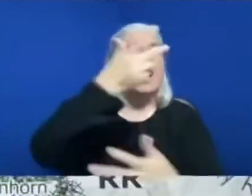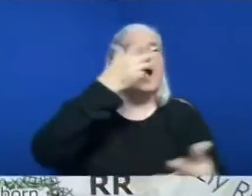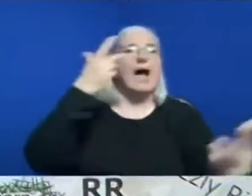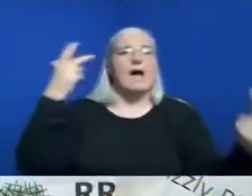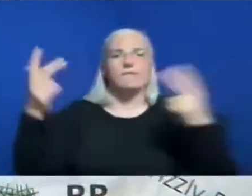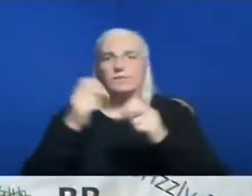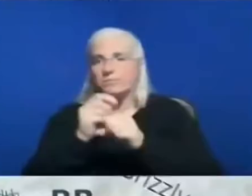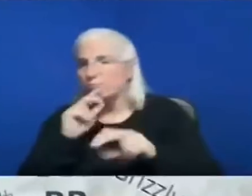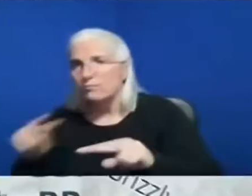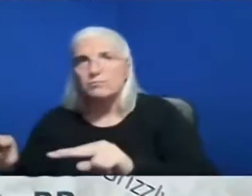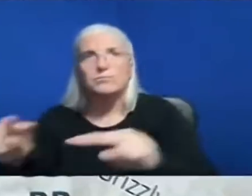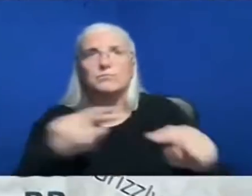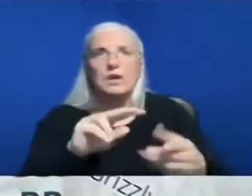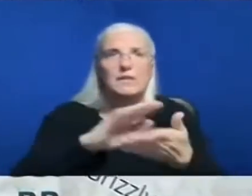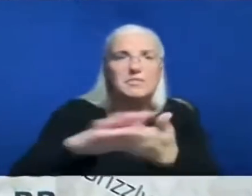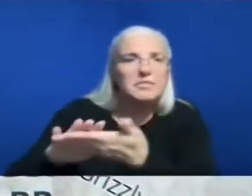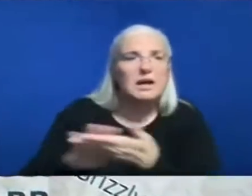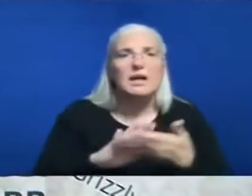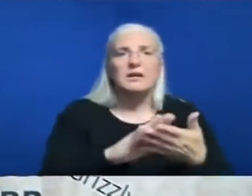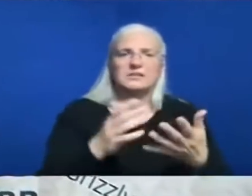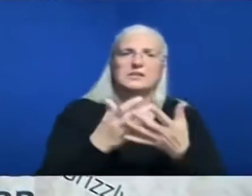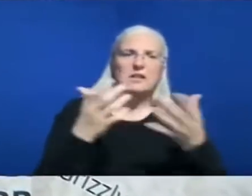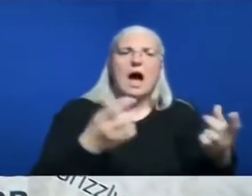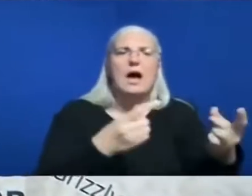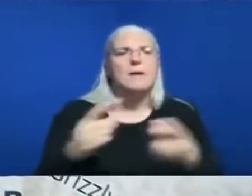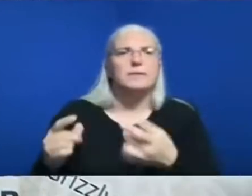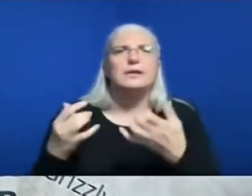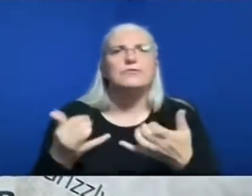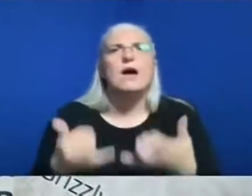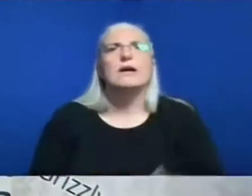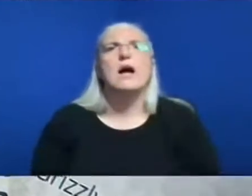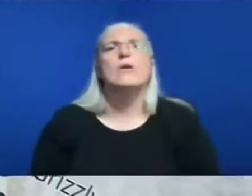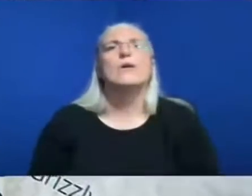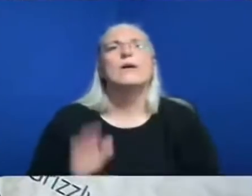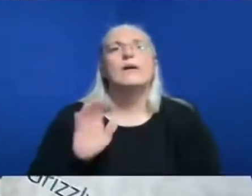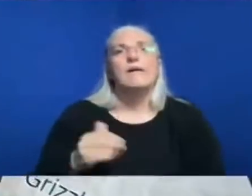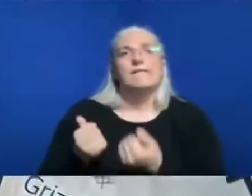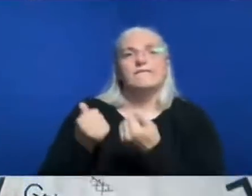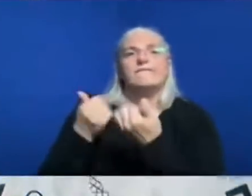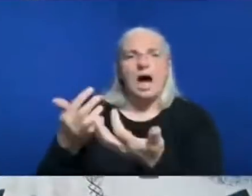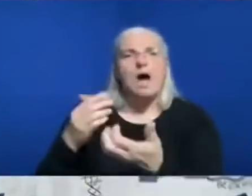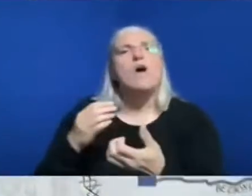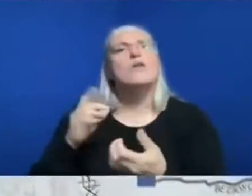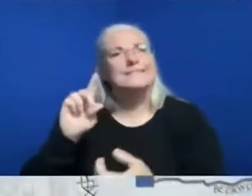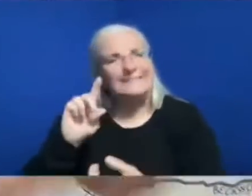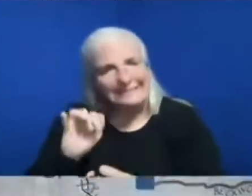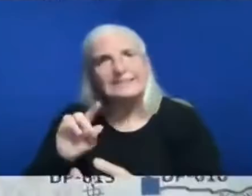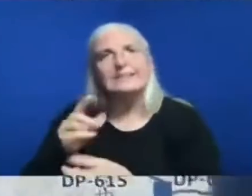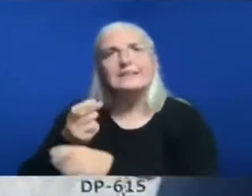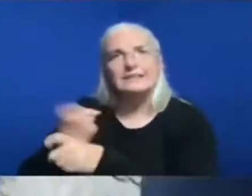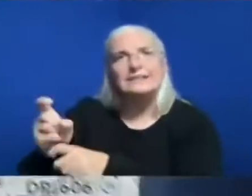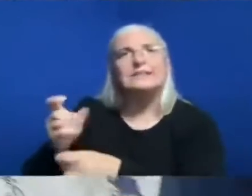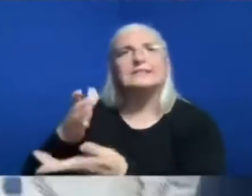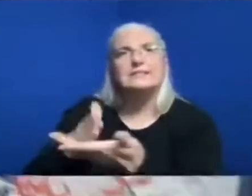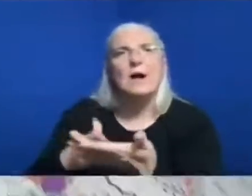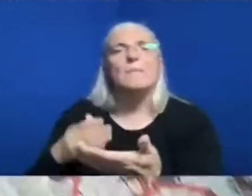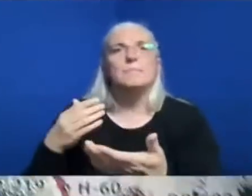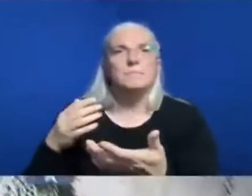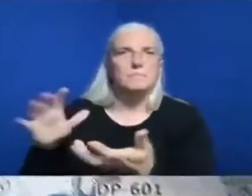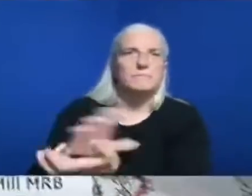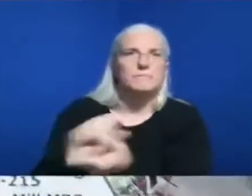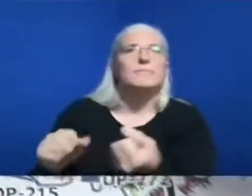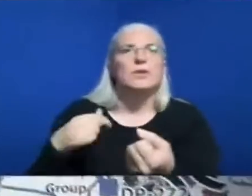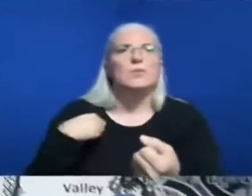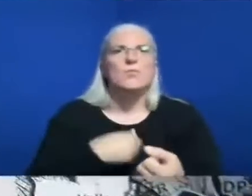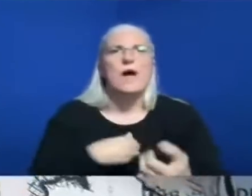and the damage that this fire has caused. So operationally, there's a ton of resources that are moving around it. I do want to touch briefly on the Dyer